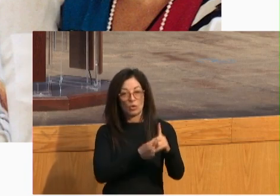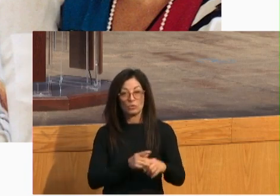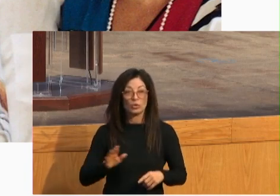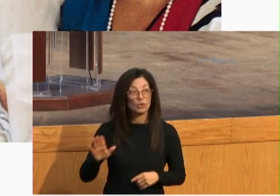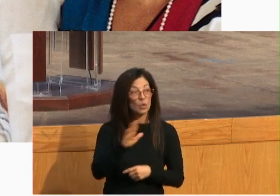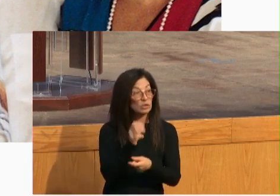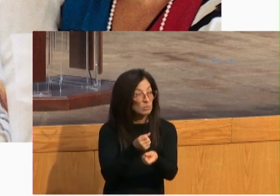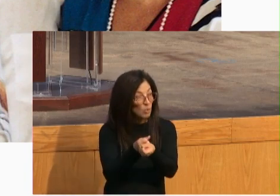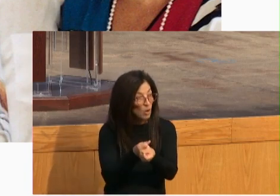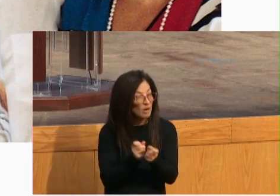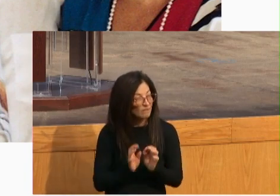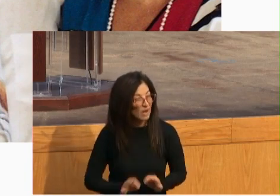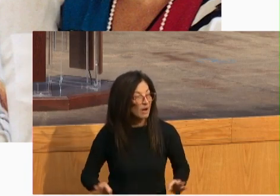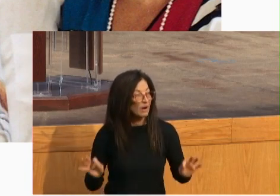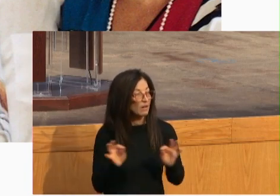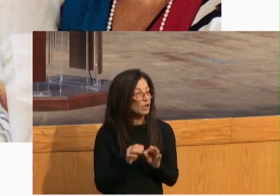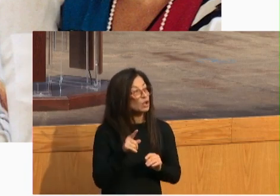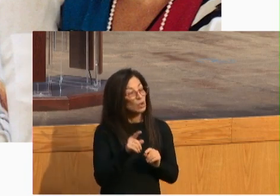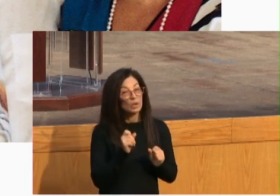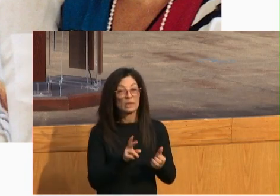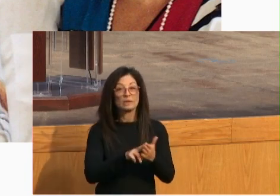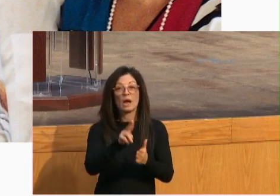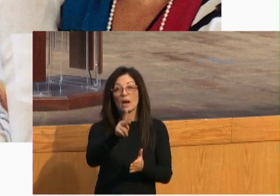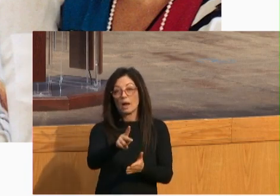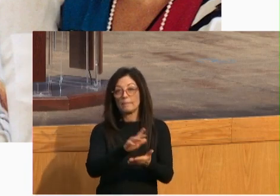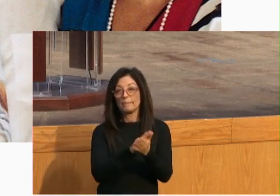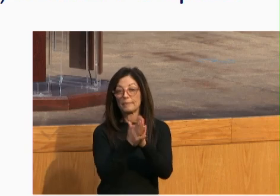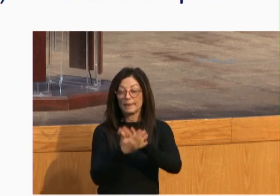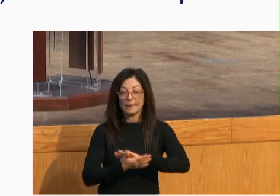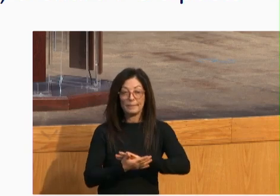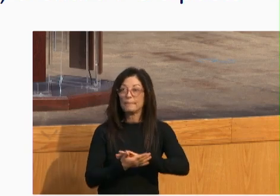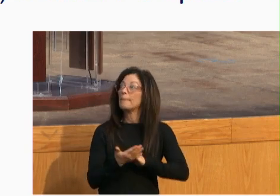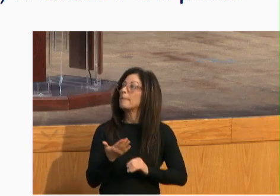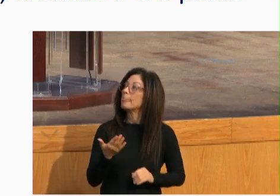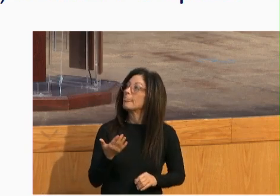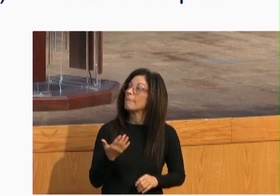is vital, and you can sign up to be a